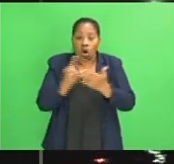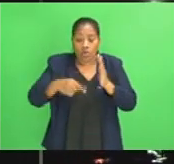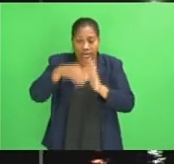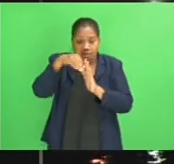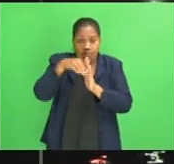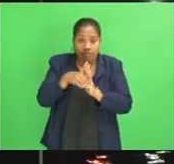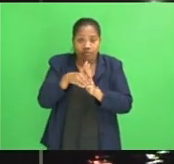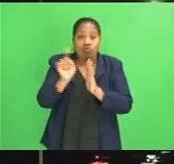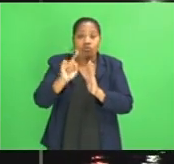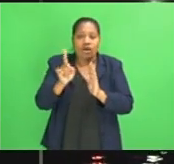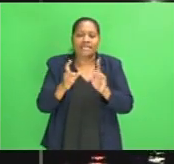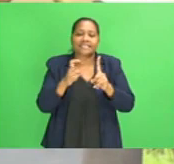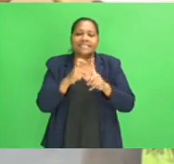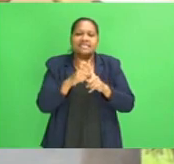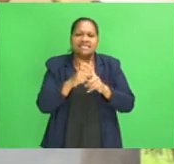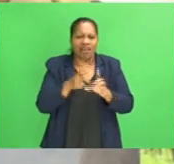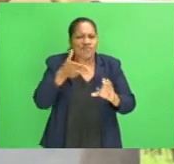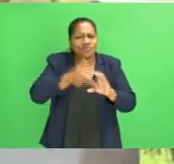price of diesel.